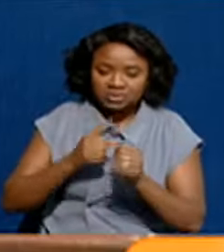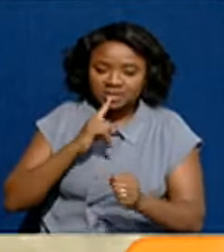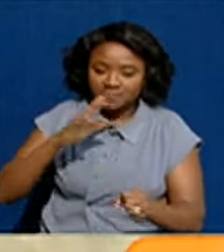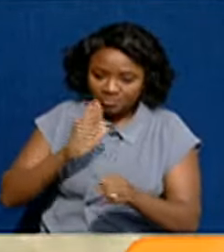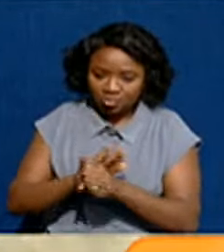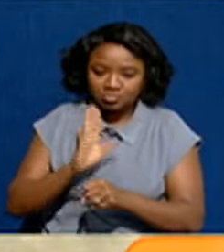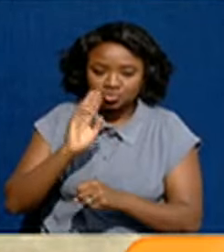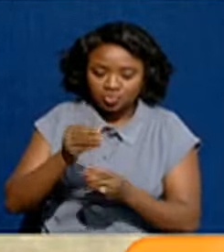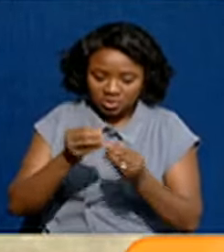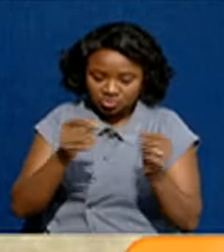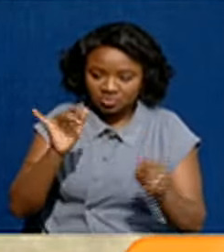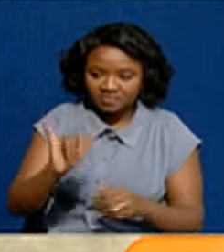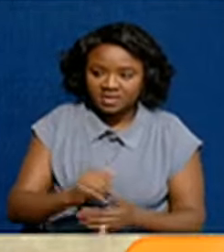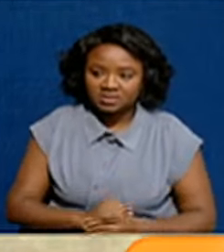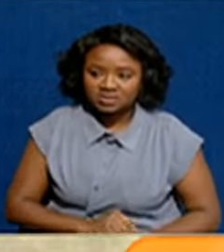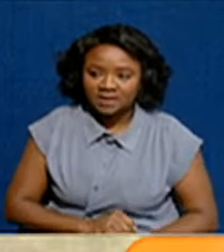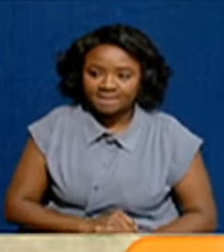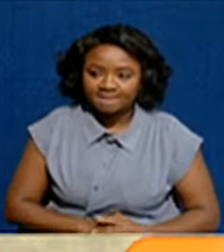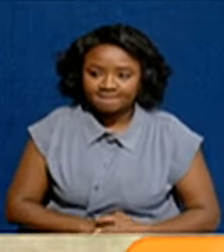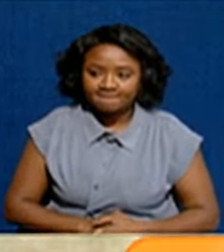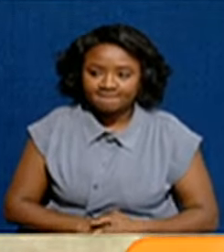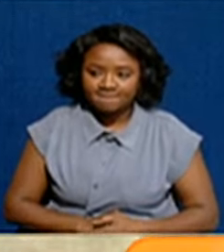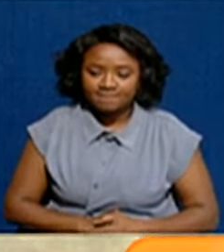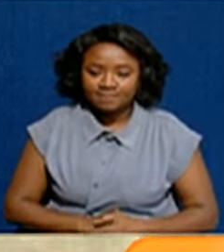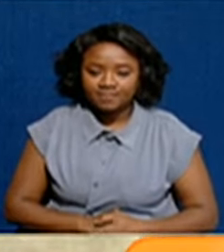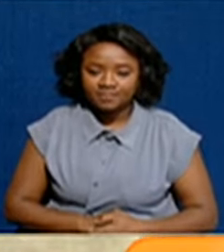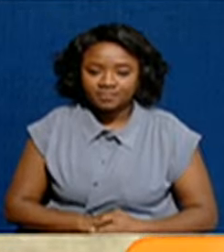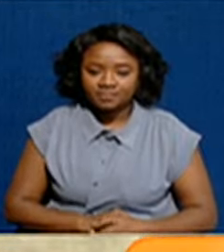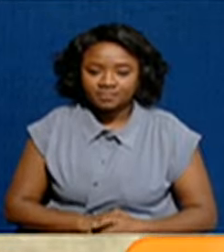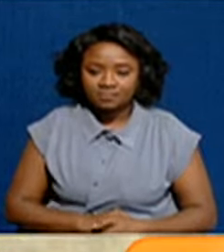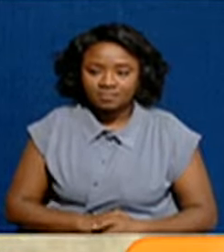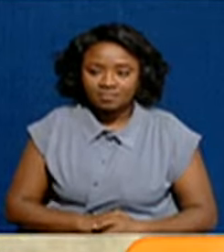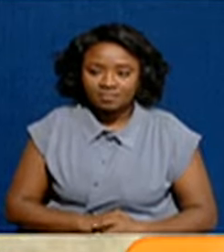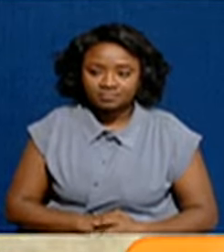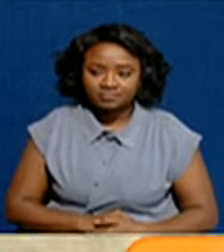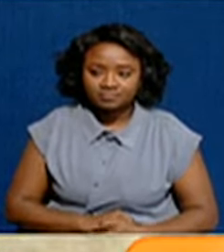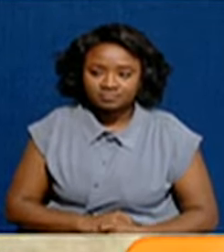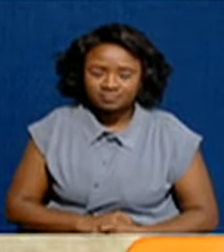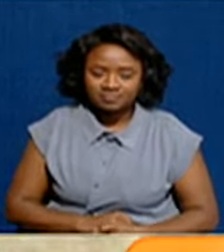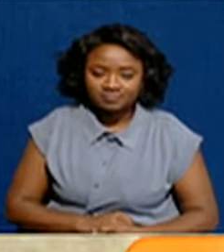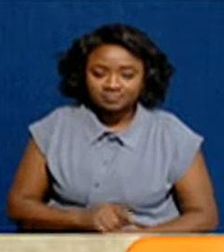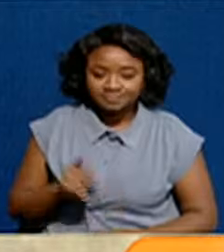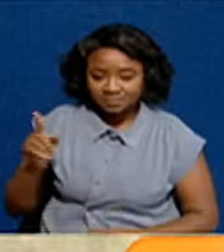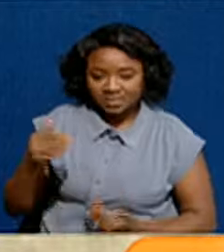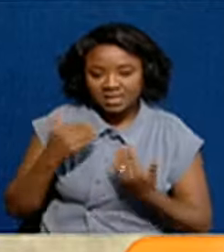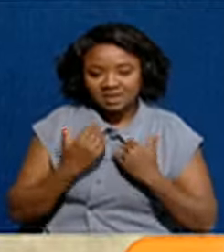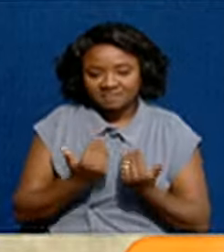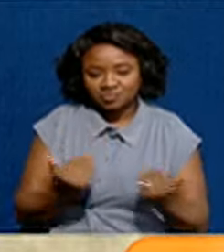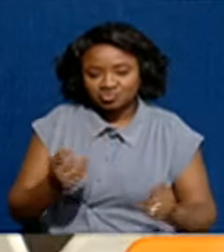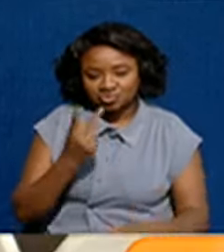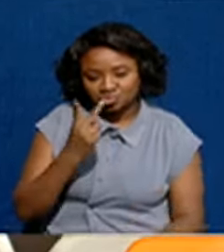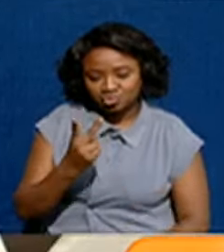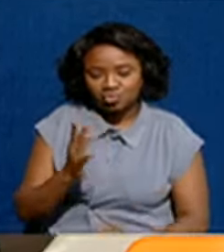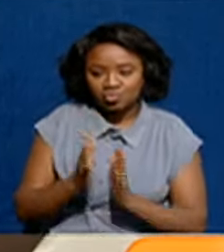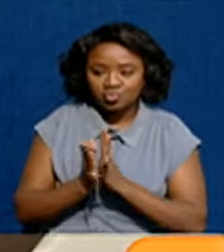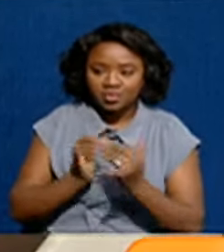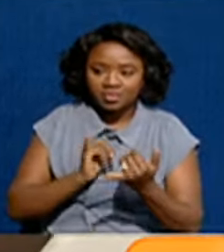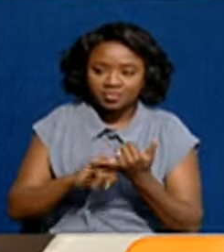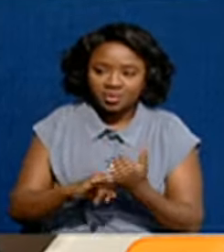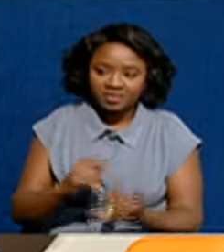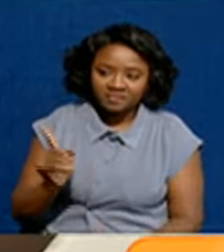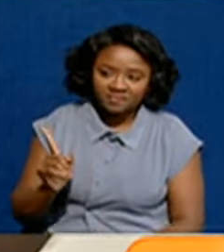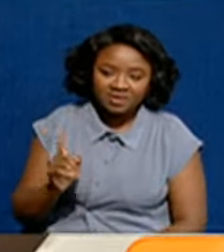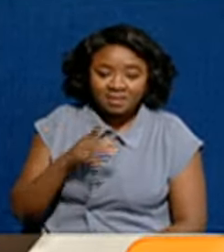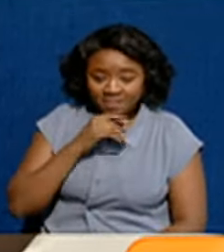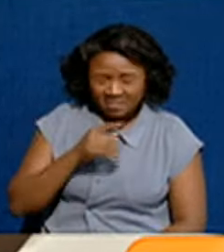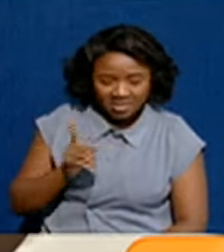going to do it. So God had a big plan for Michael. Oyier, who has left behind two children and a widow, will be remembered as a